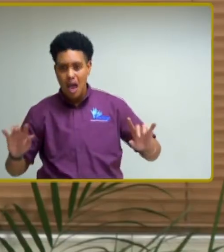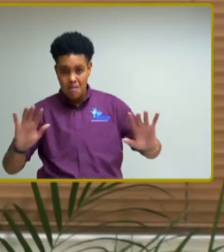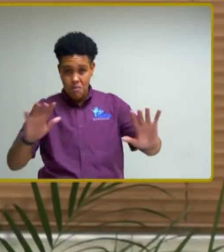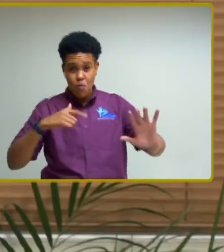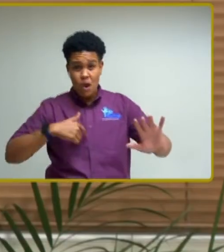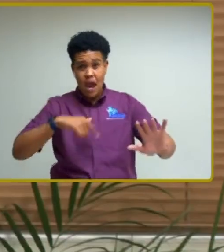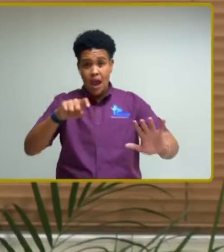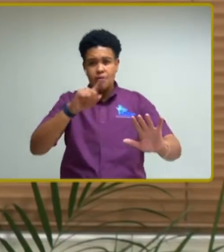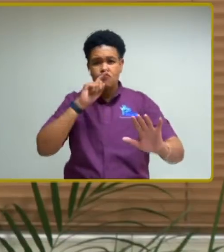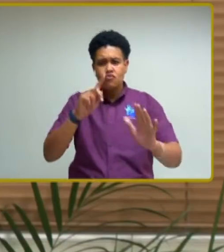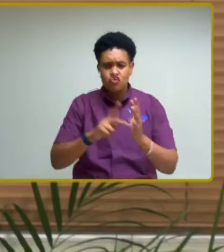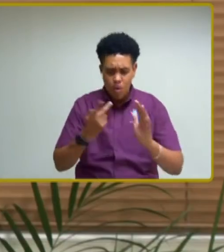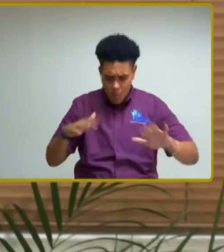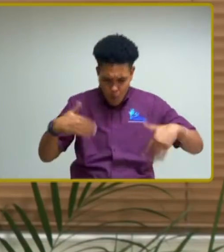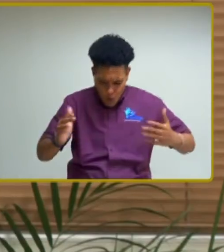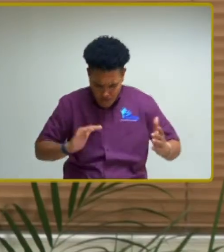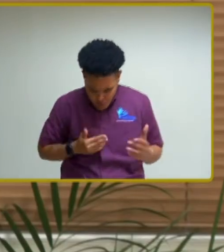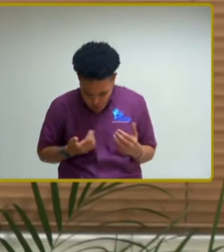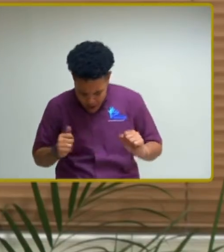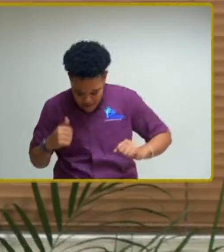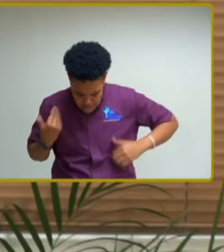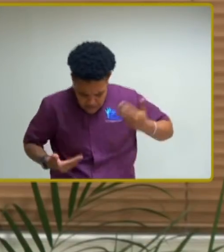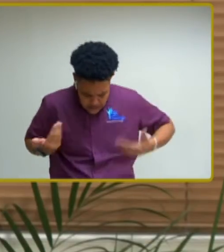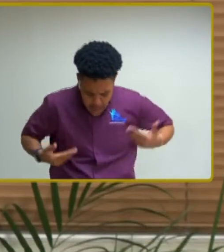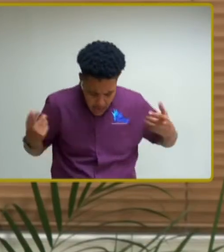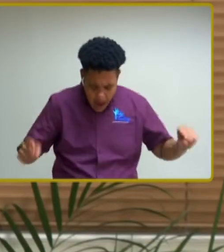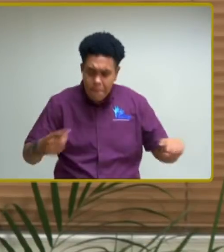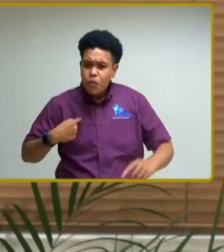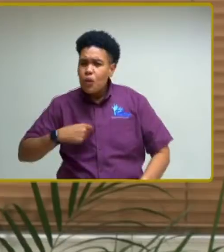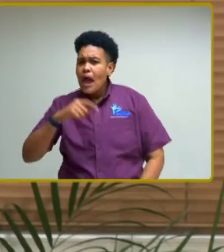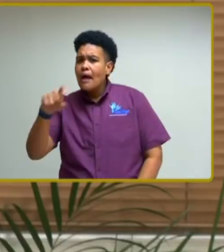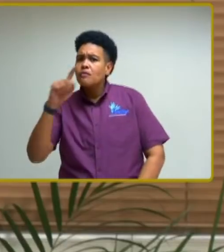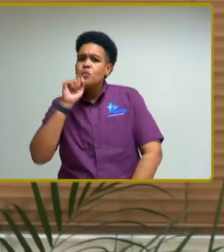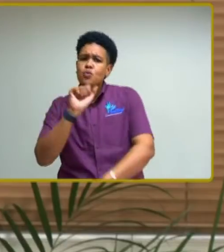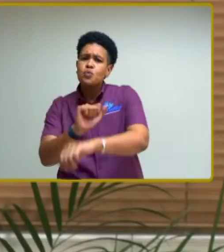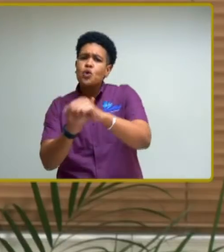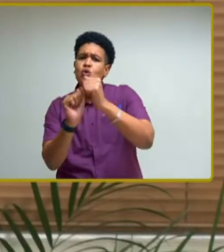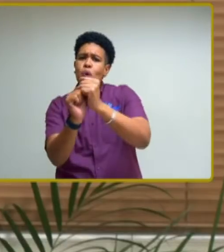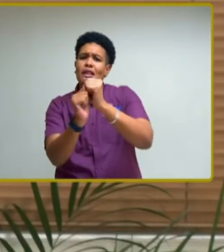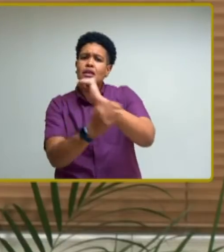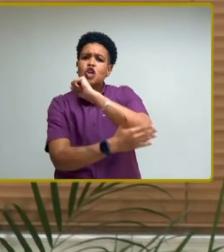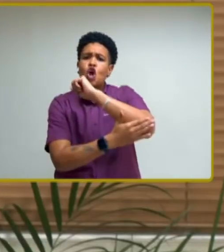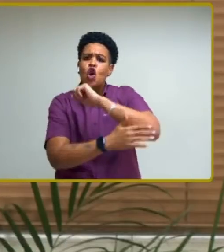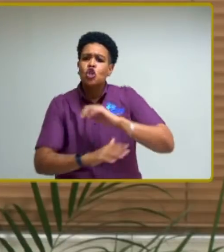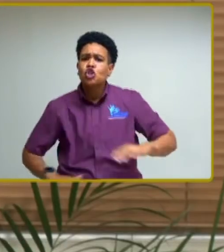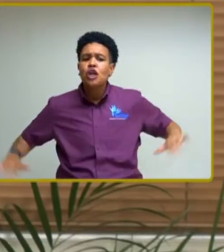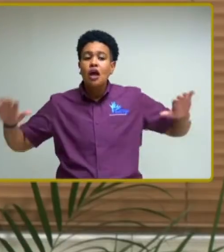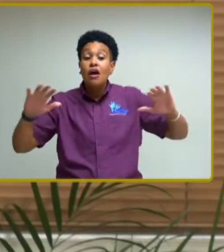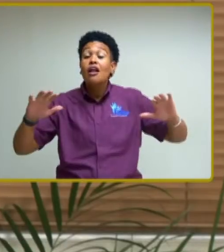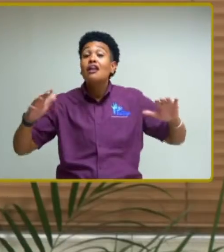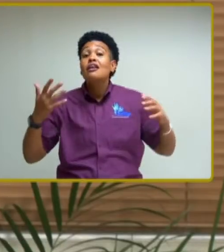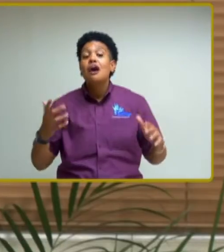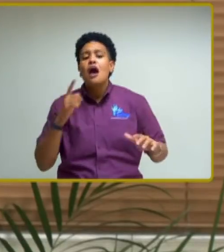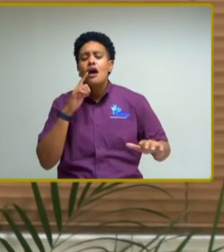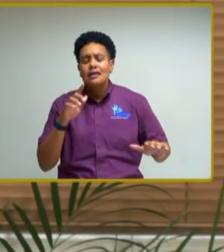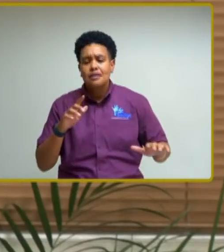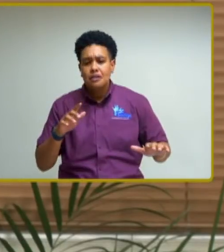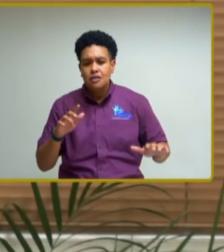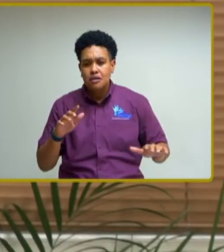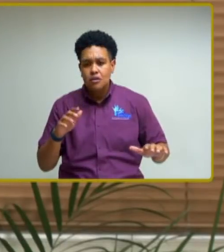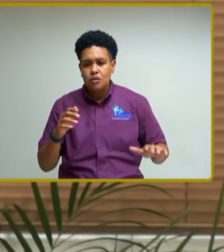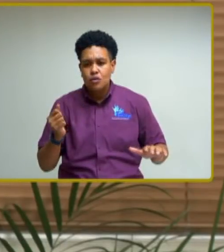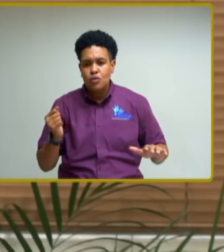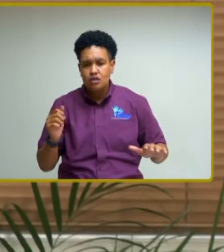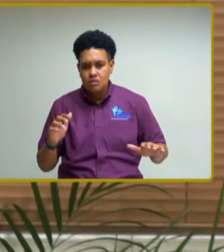We have to redouble our efforts. We have to come together as a country and push back